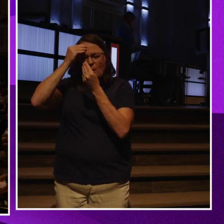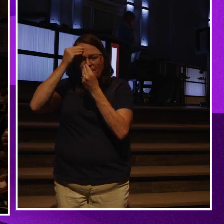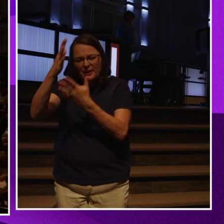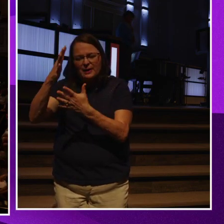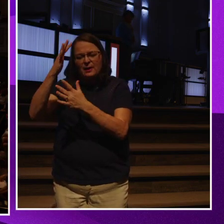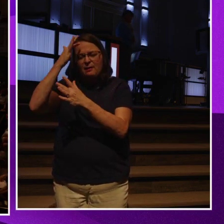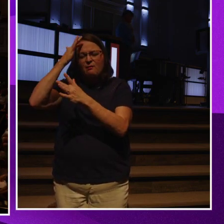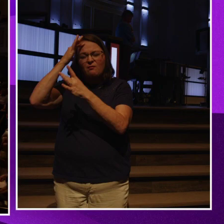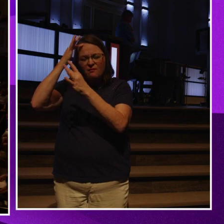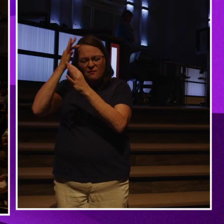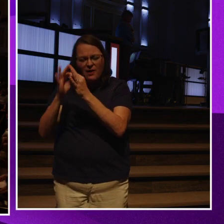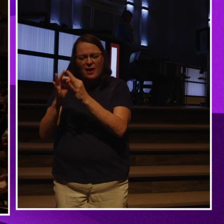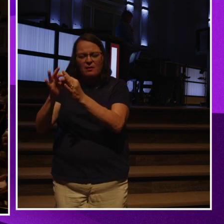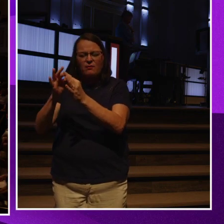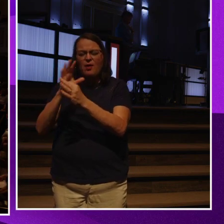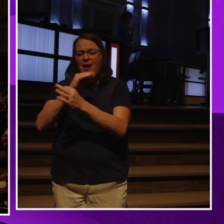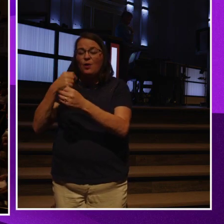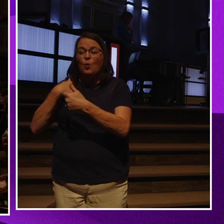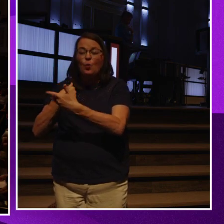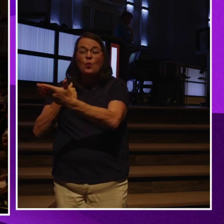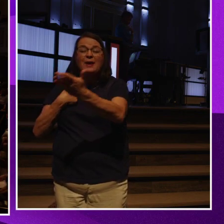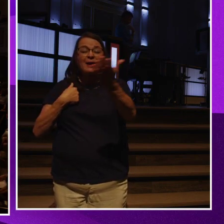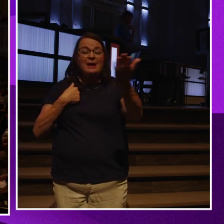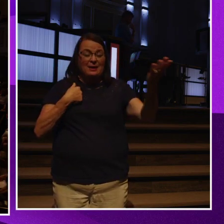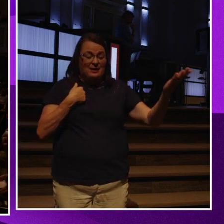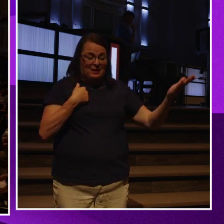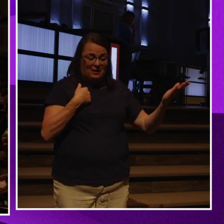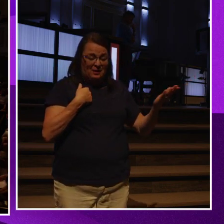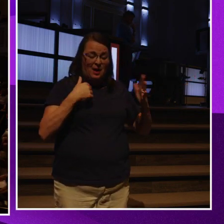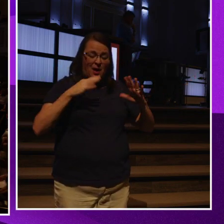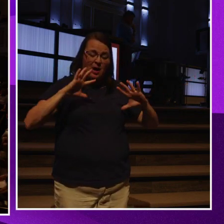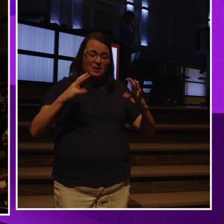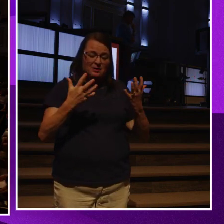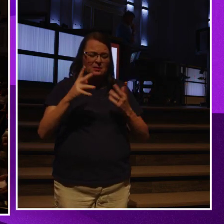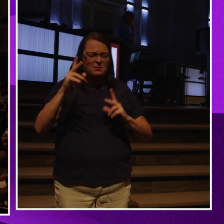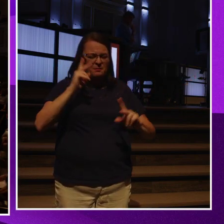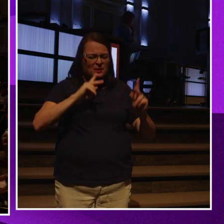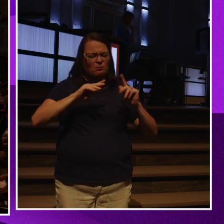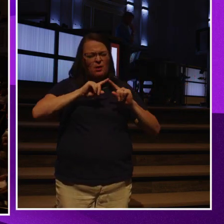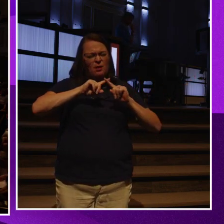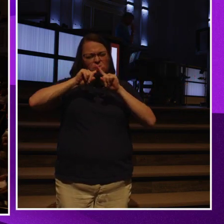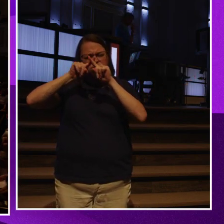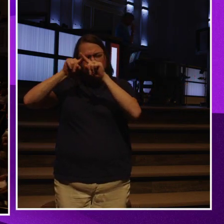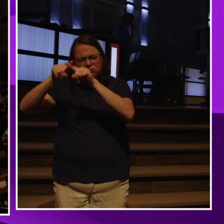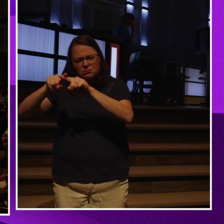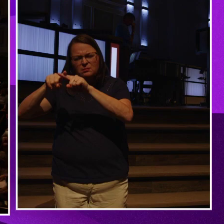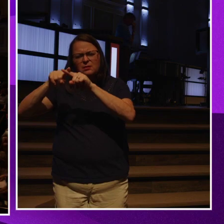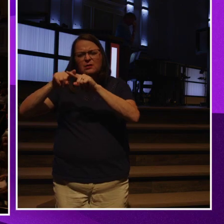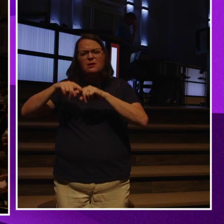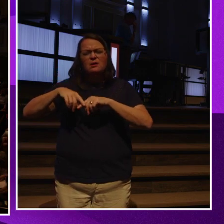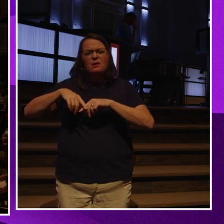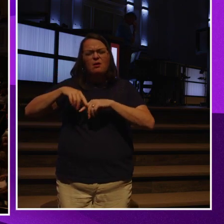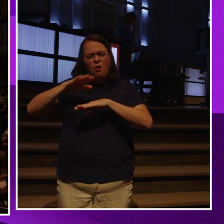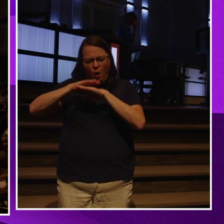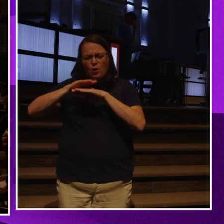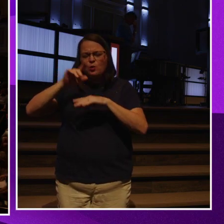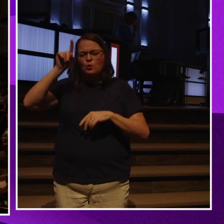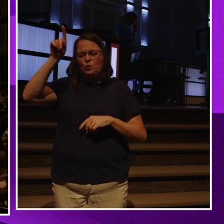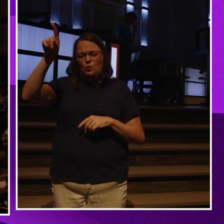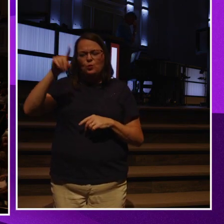And may we as a people lean heavily and lean fully on